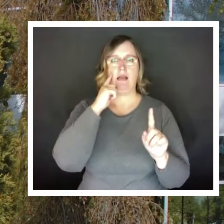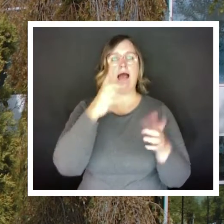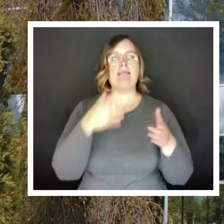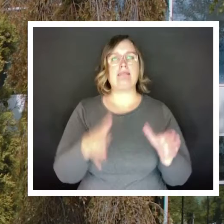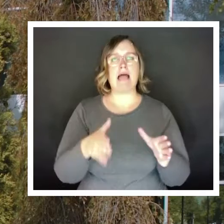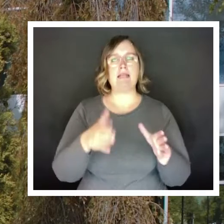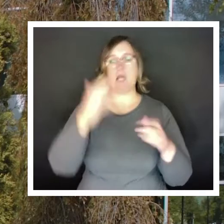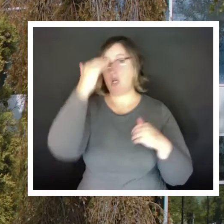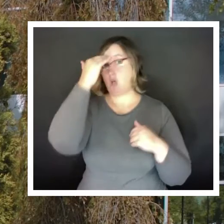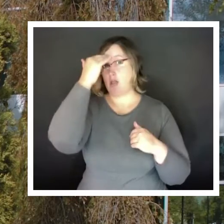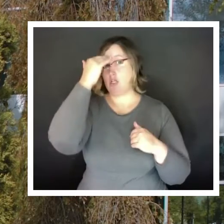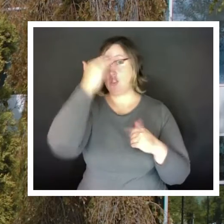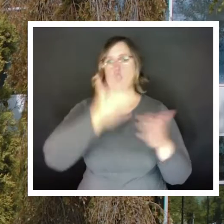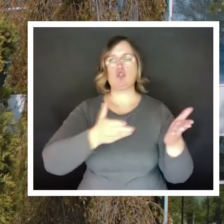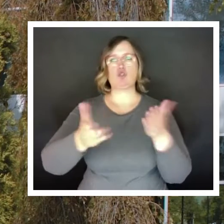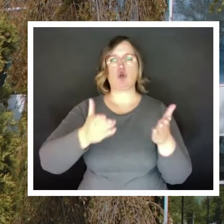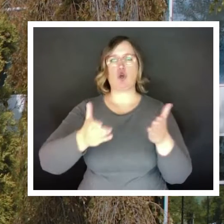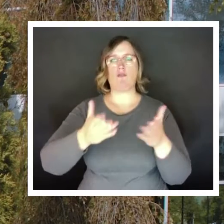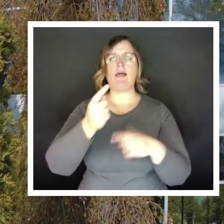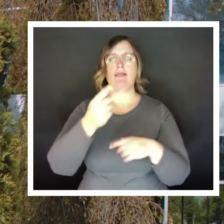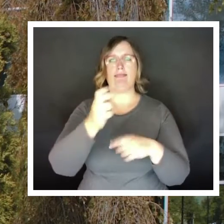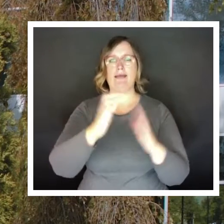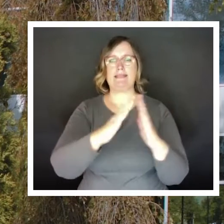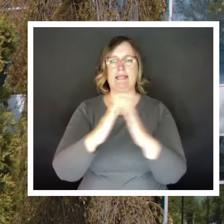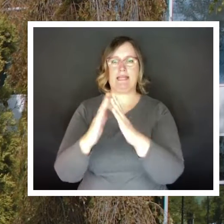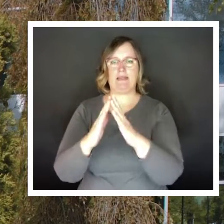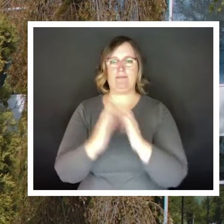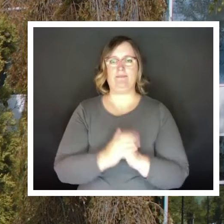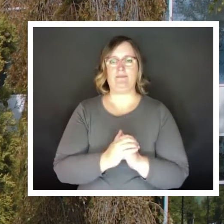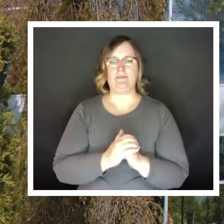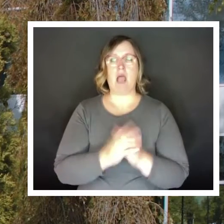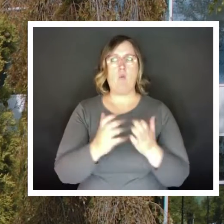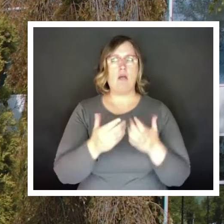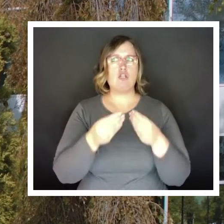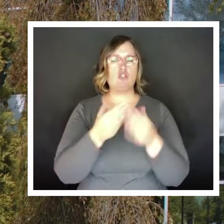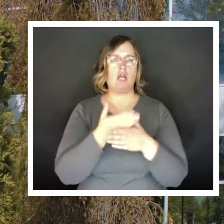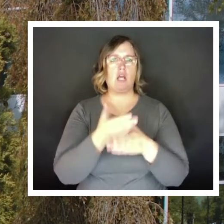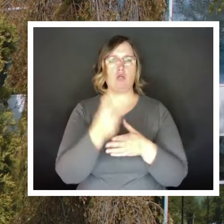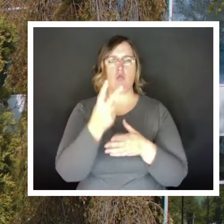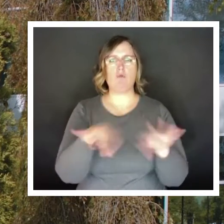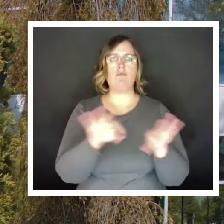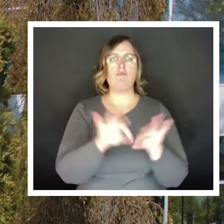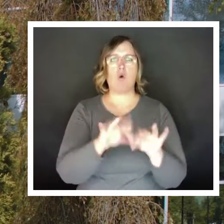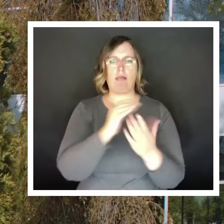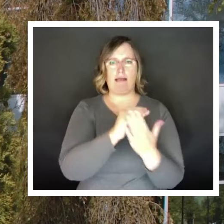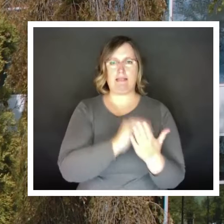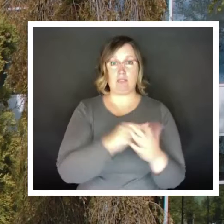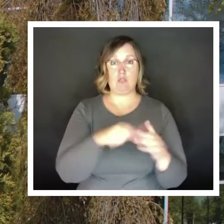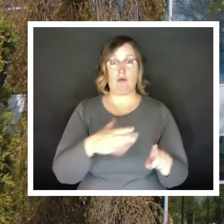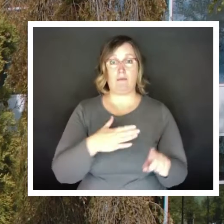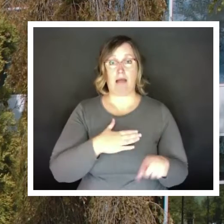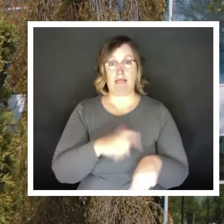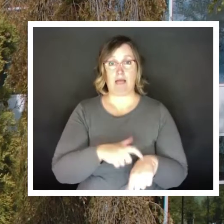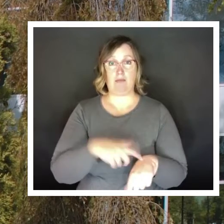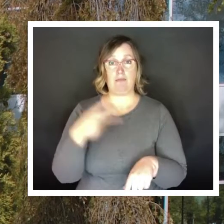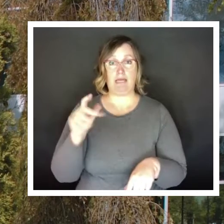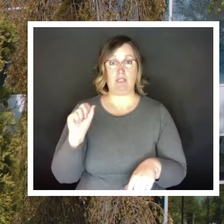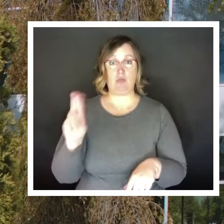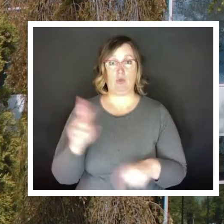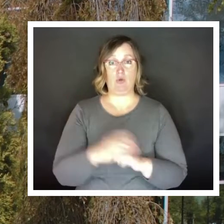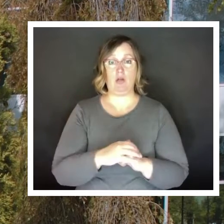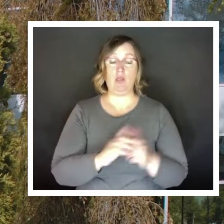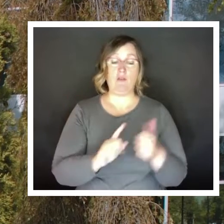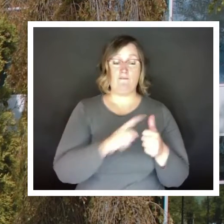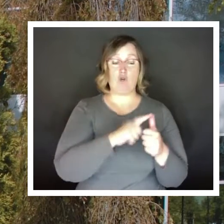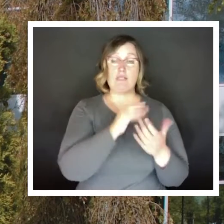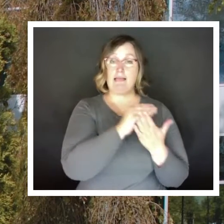the city. I'm here to share with you 2 important lessons that I've learned during my time at PSU. The first important lesson